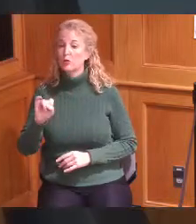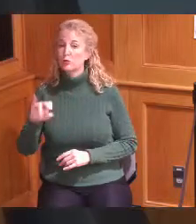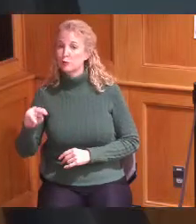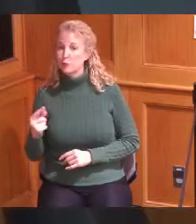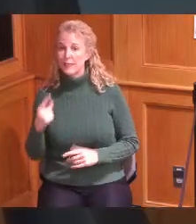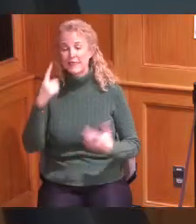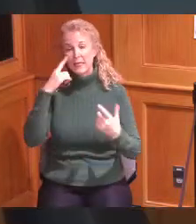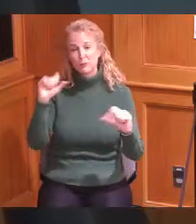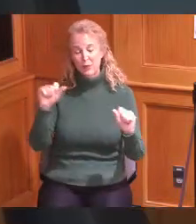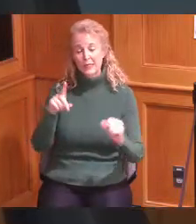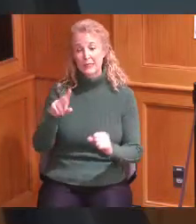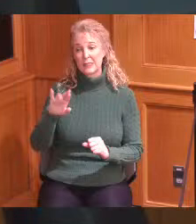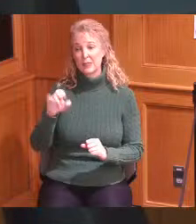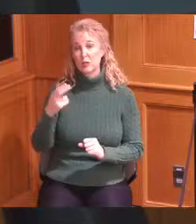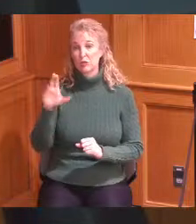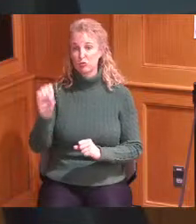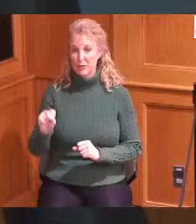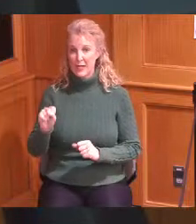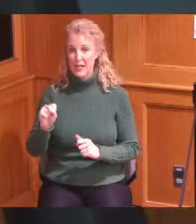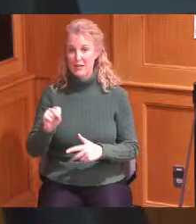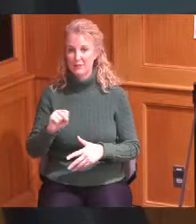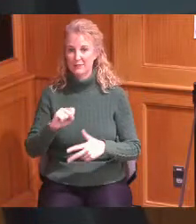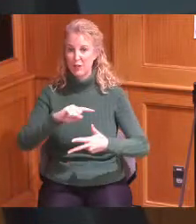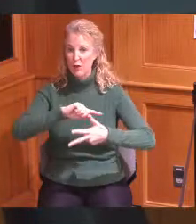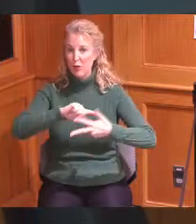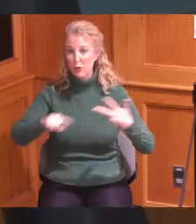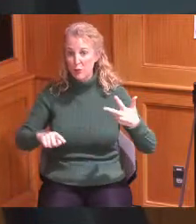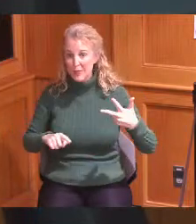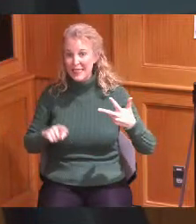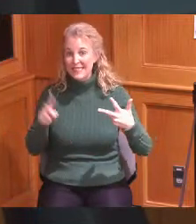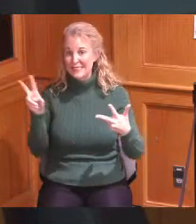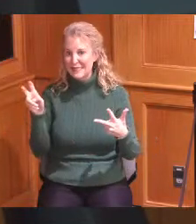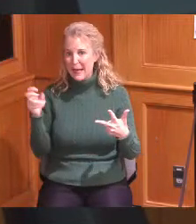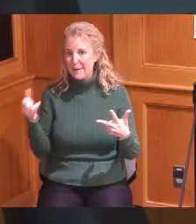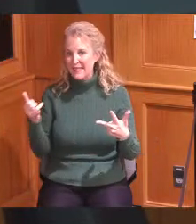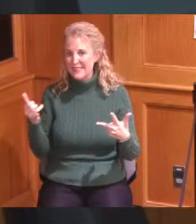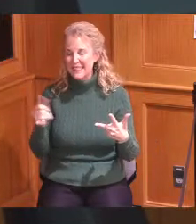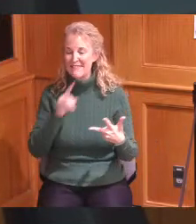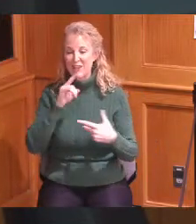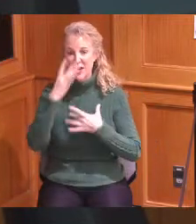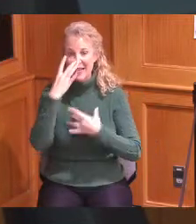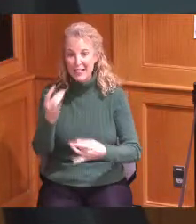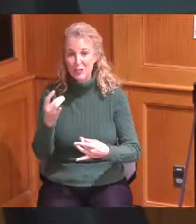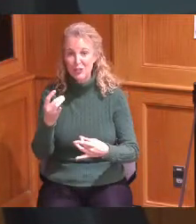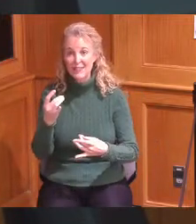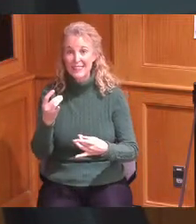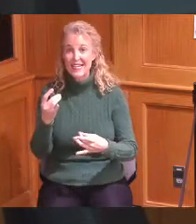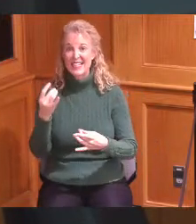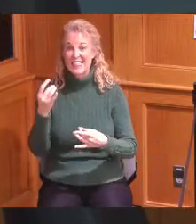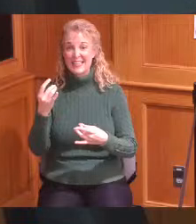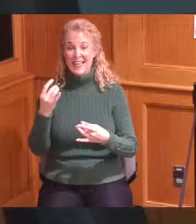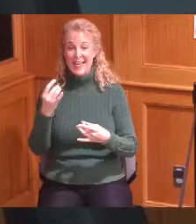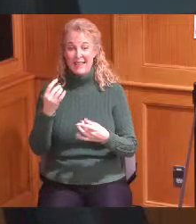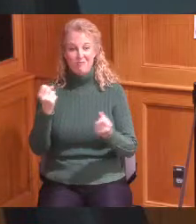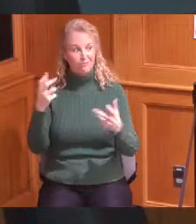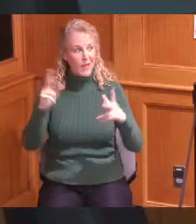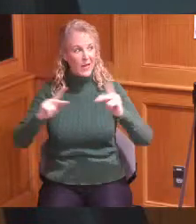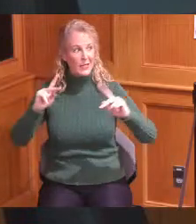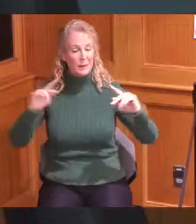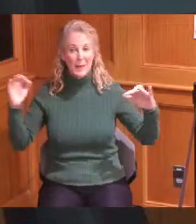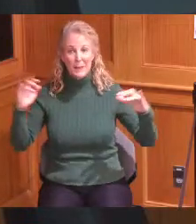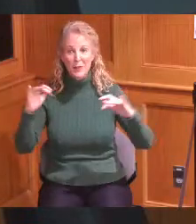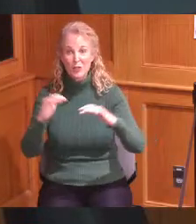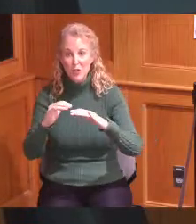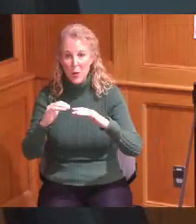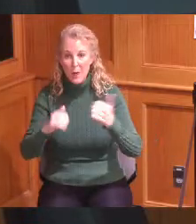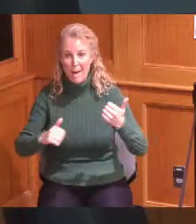agenda today, all very interesting items, and we've got a lot of people in the room, which is a lot of fun for those of us that long for